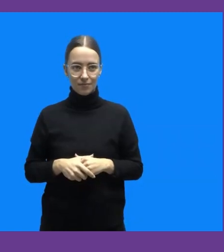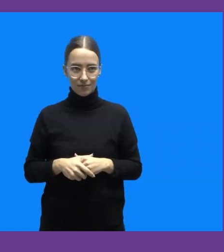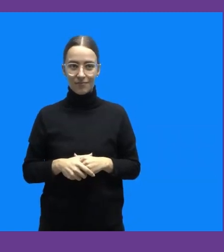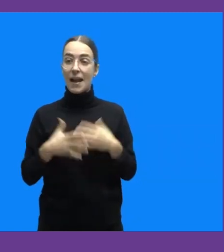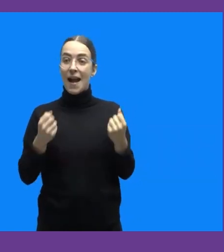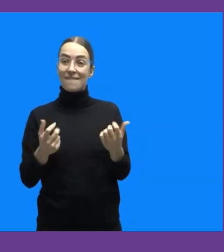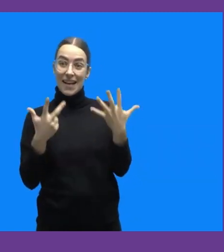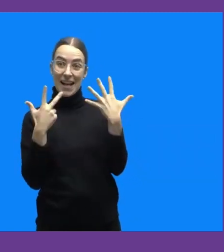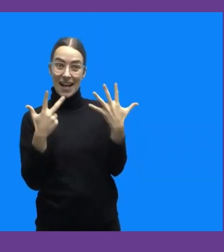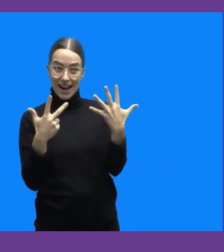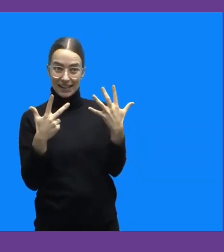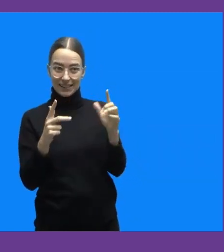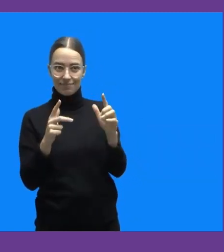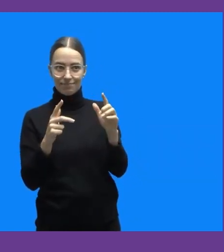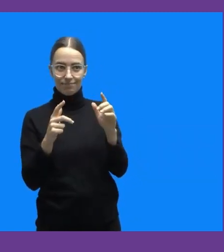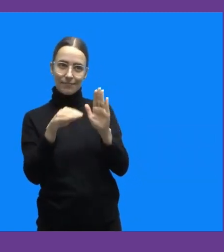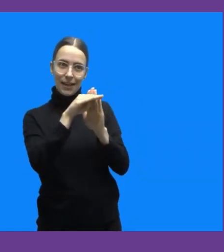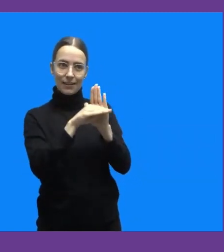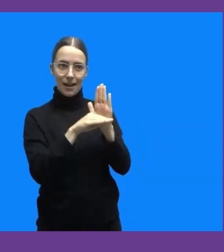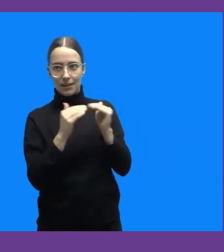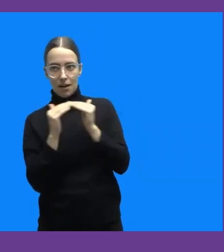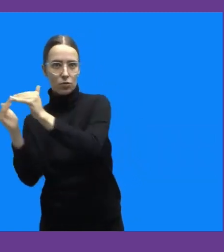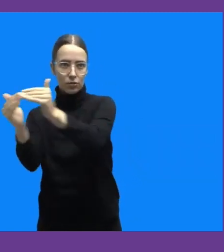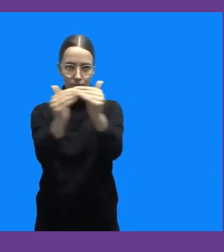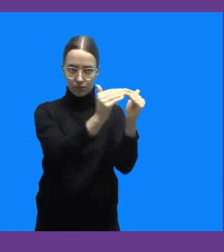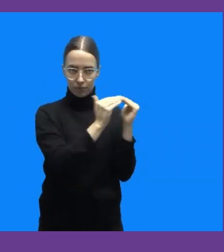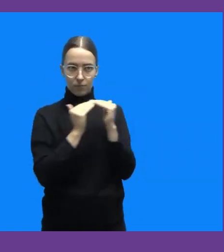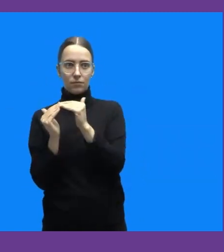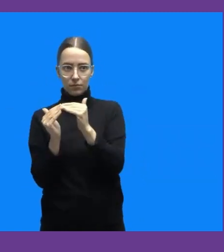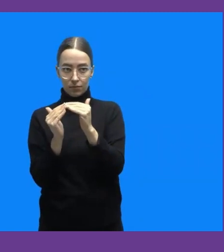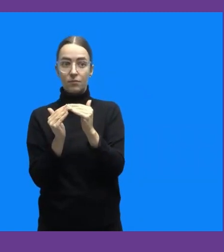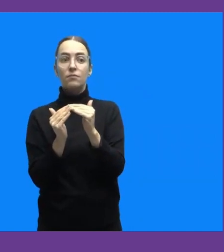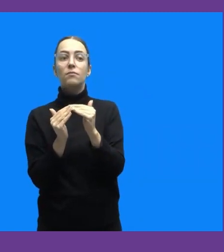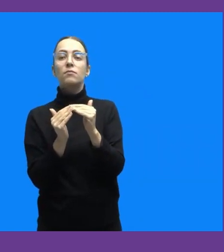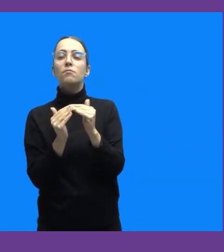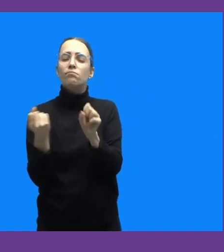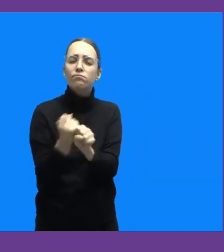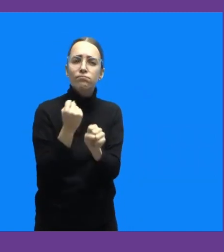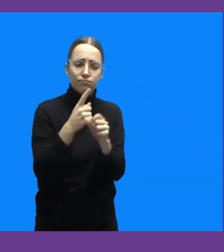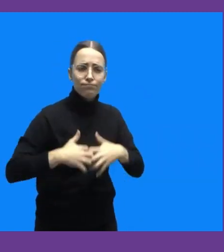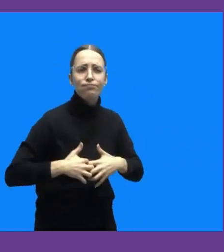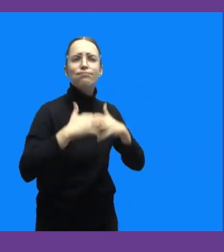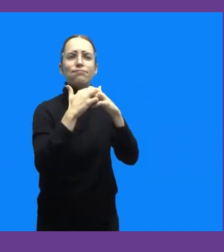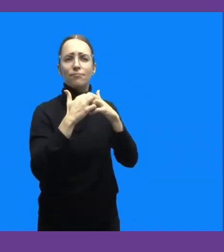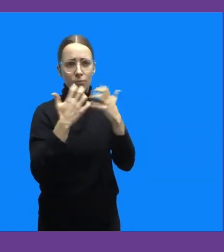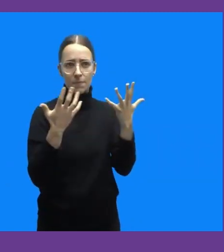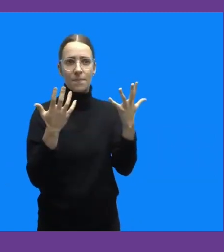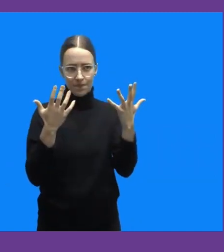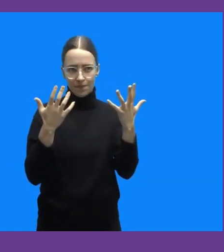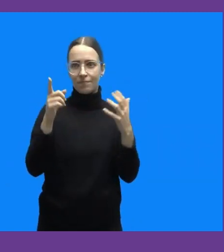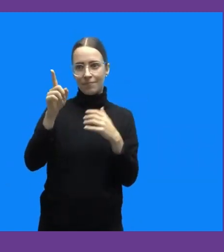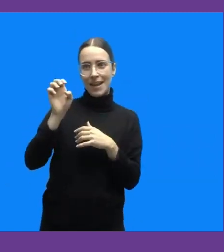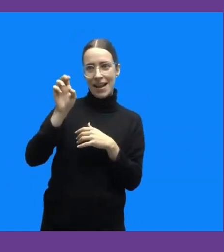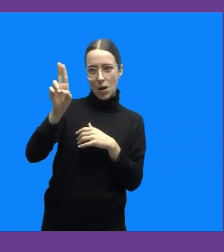European Accessibility Act. We lead out in Ireland with the National Standards Authority. So anyone